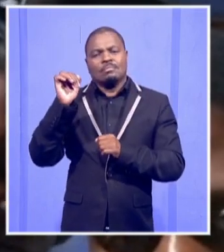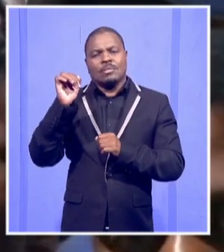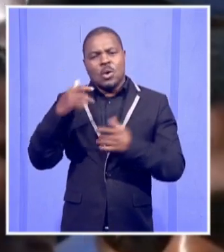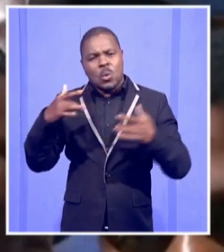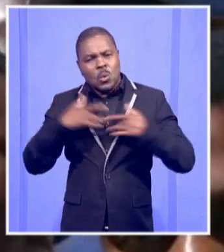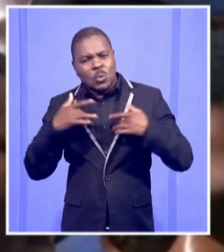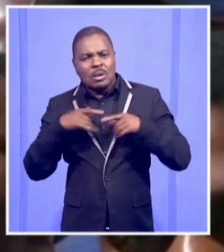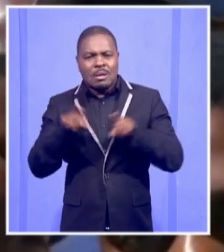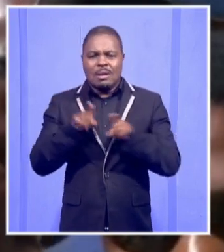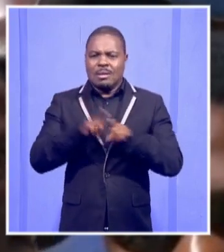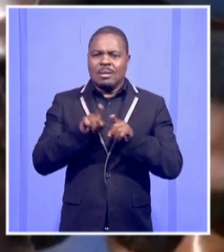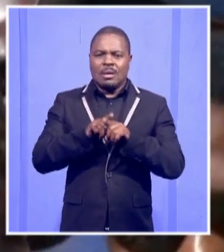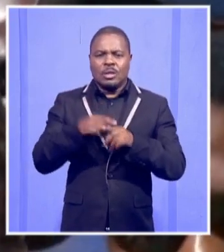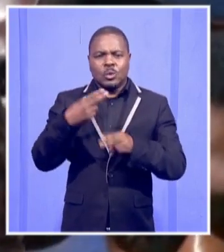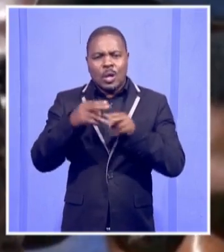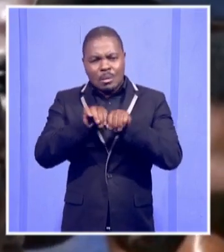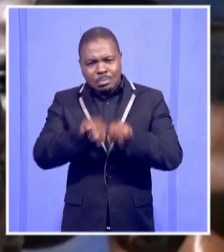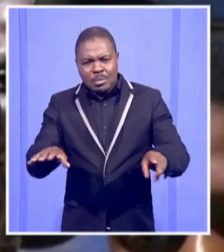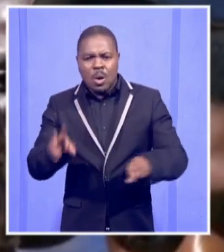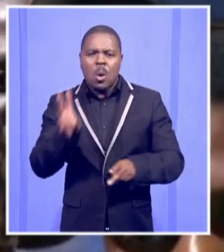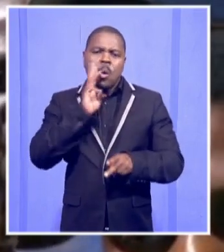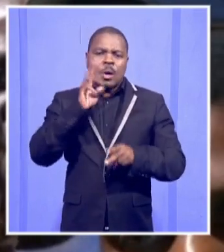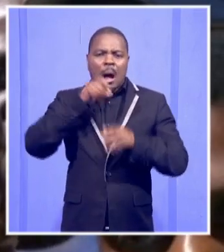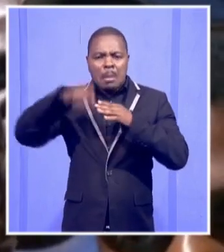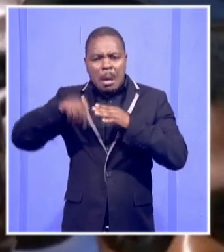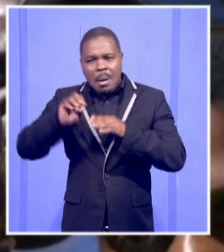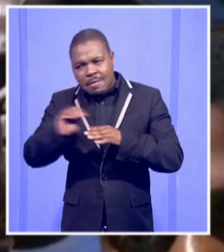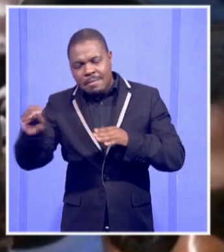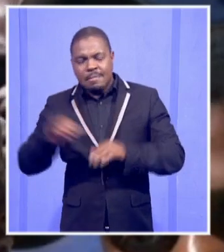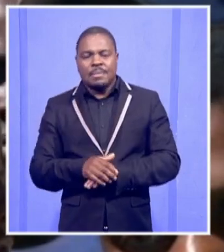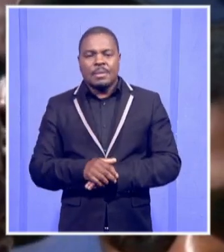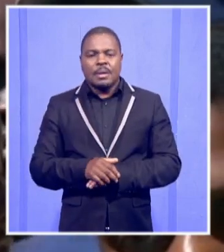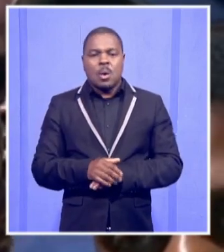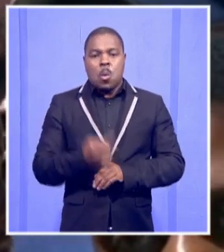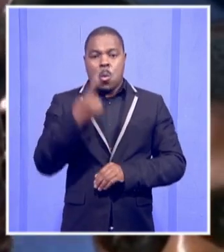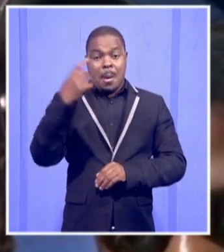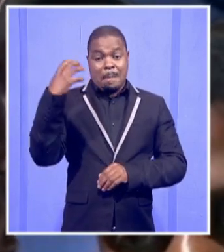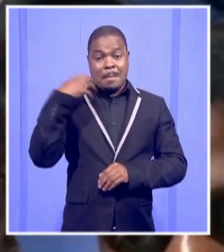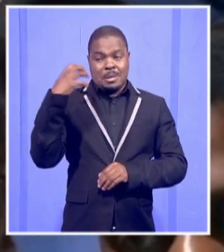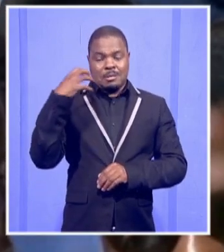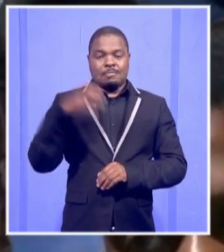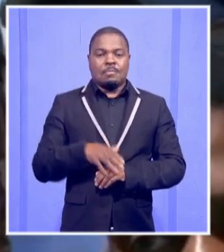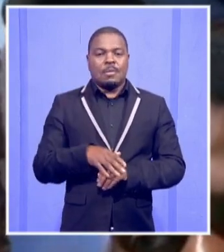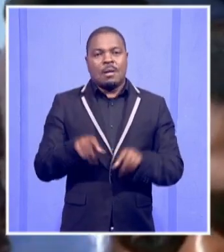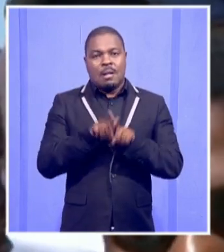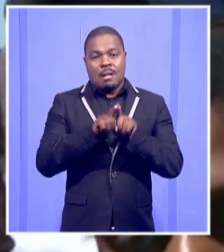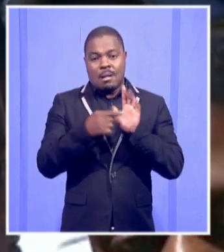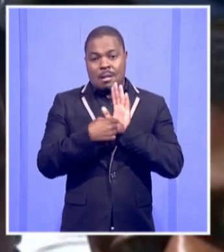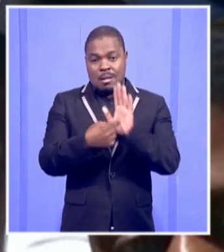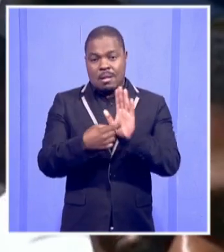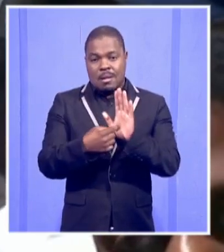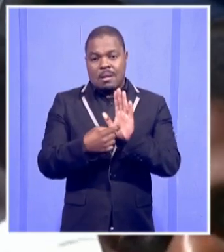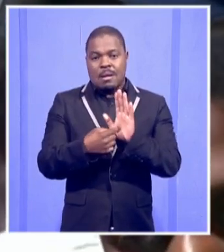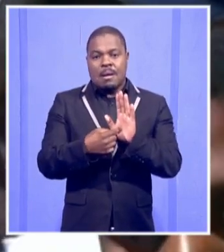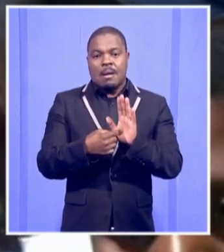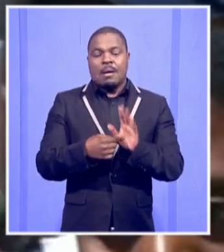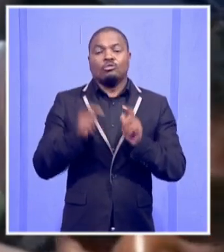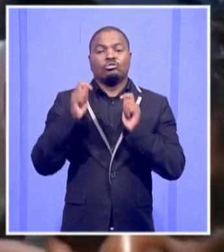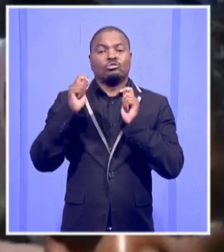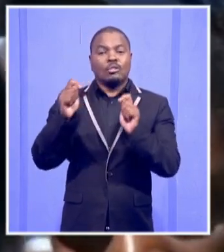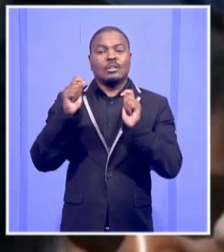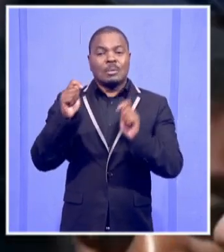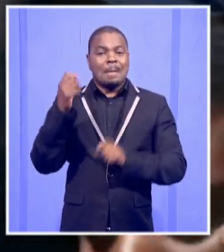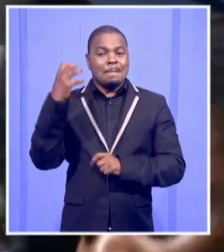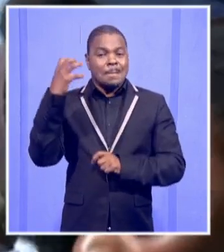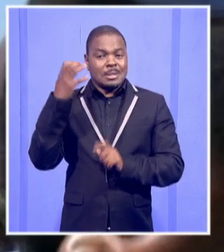water leakages. And one of the things that was raised by one of the ministers, for example, the outgoing Minister of Transport, he's one